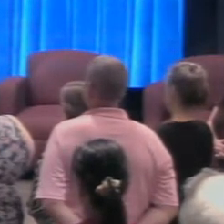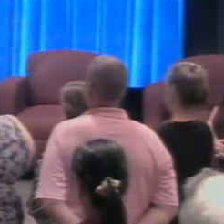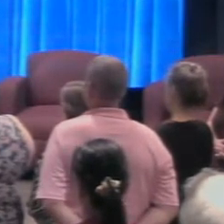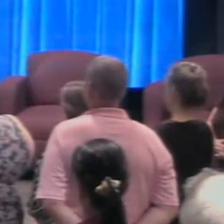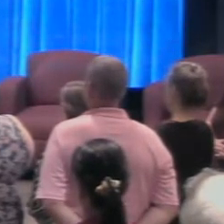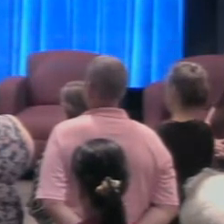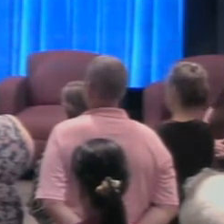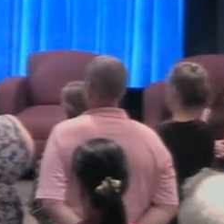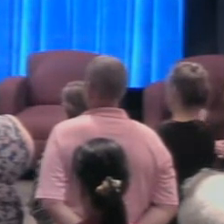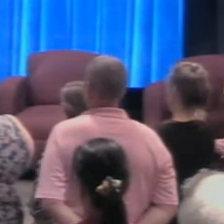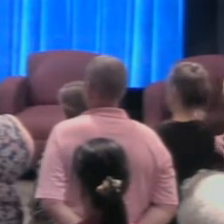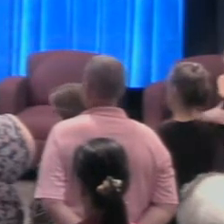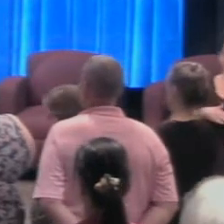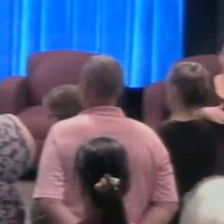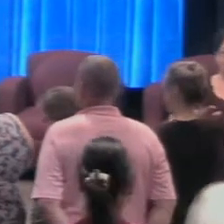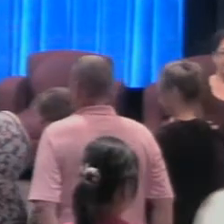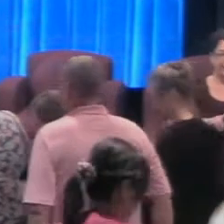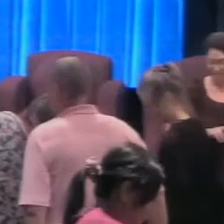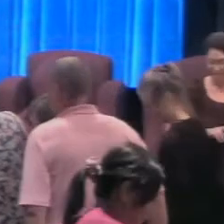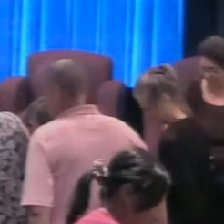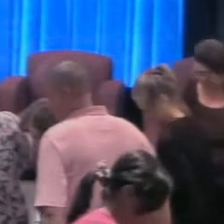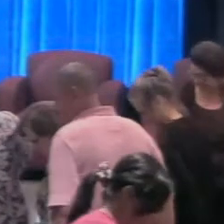Ladies and gentlemen, please be seated.